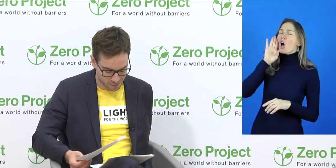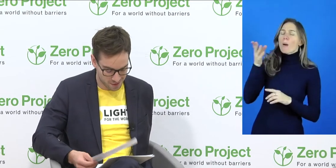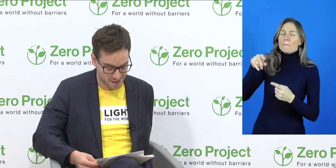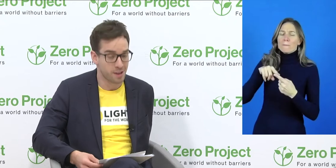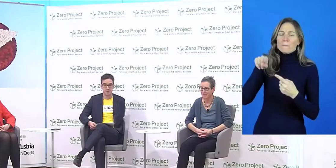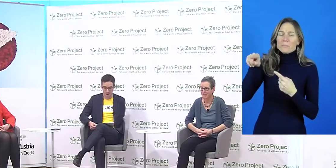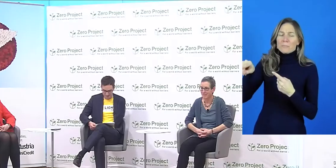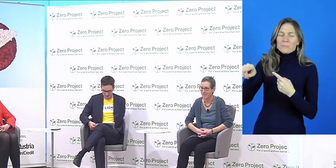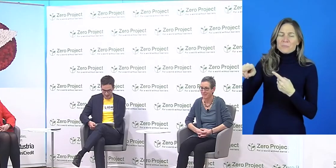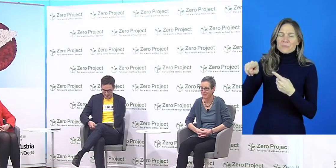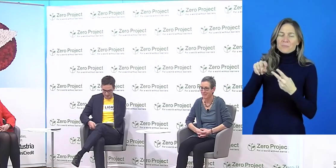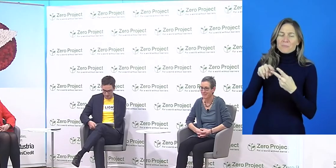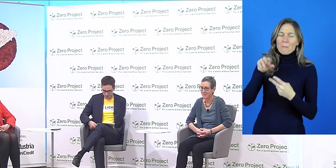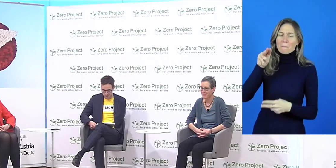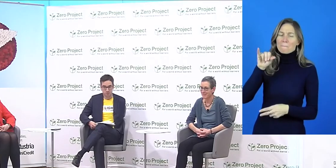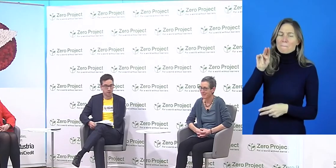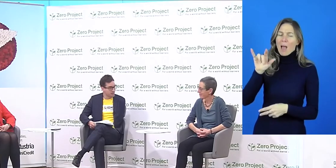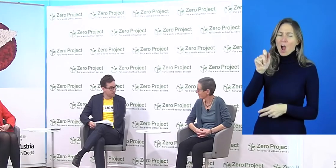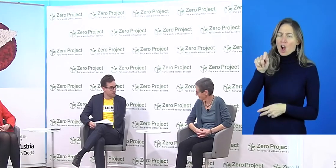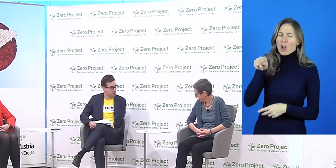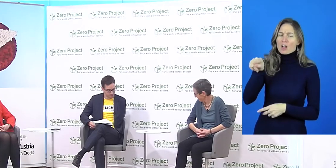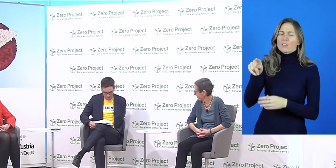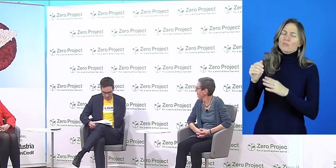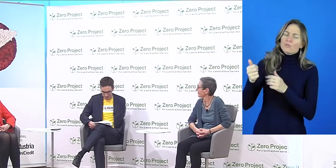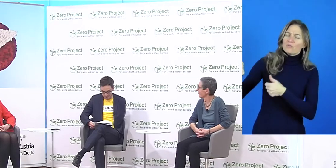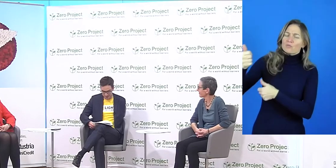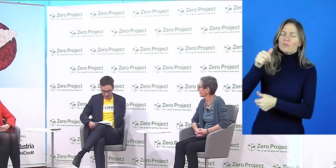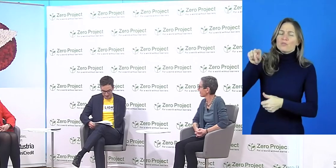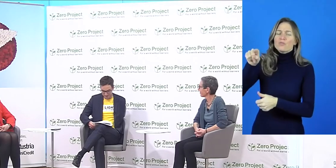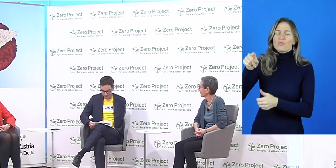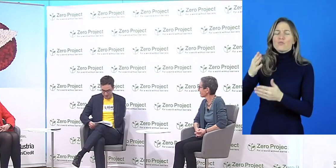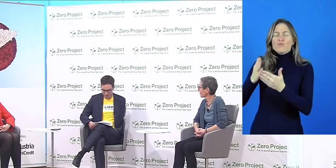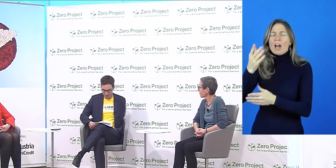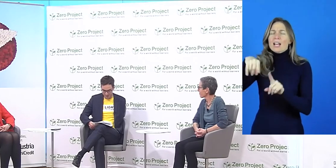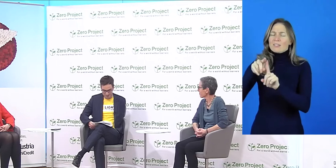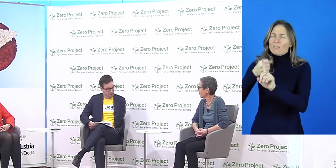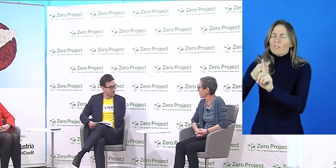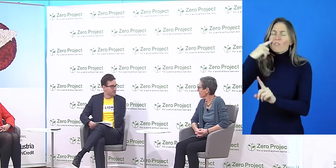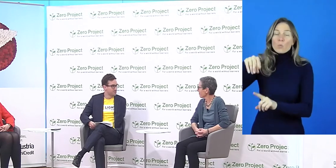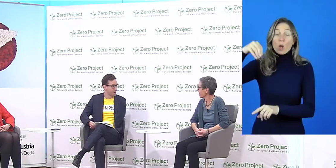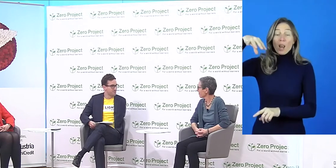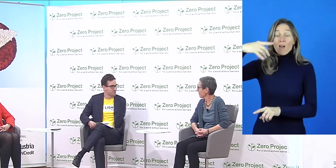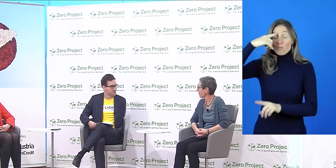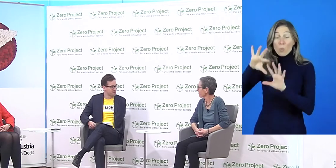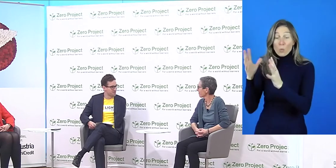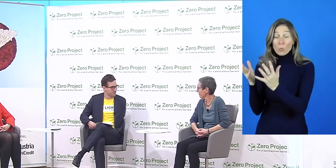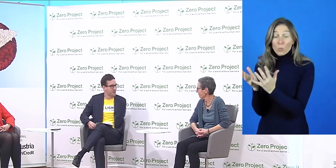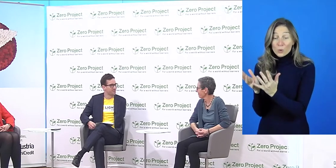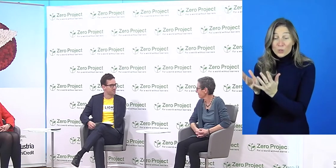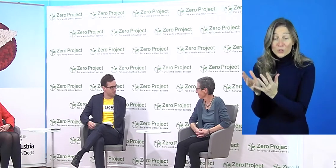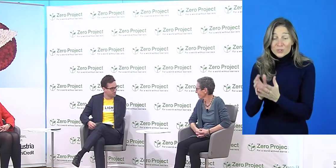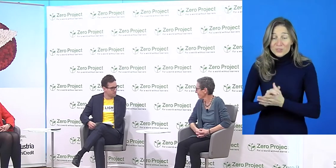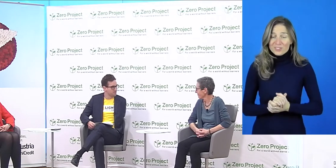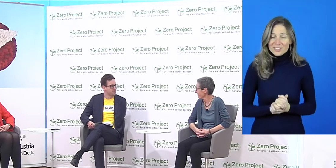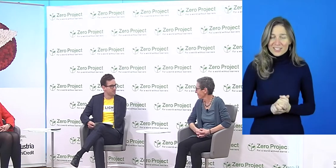with us. She's the head of rights and advocacy with Light for the World. Welcome. She has strived and worked very hard